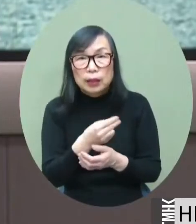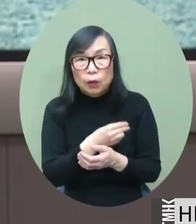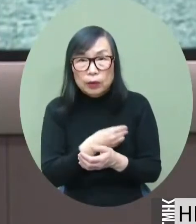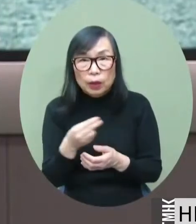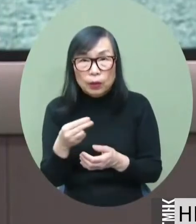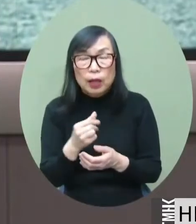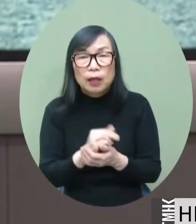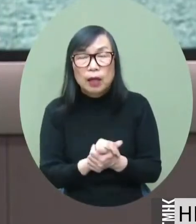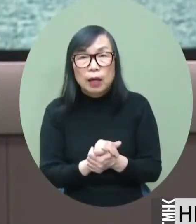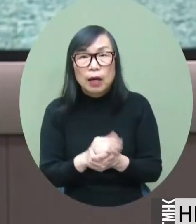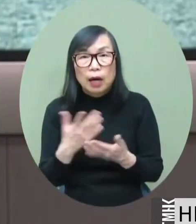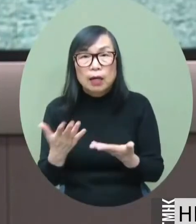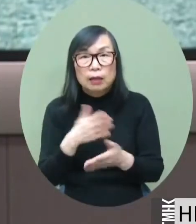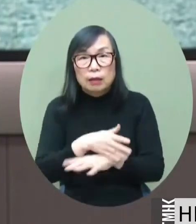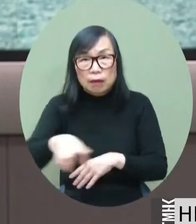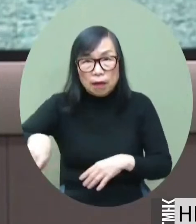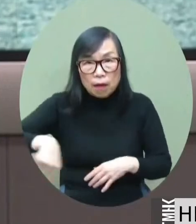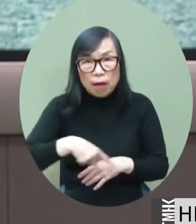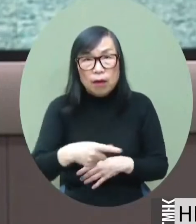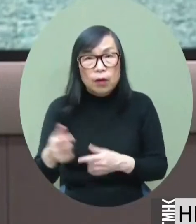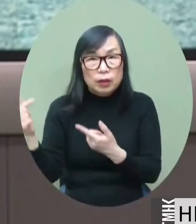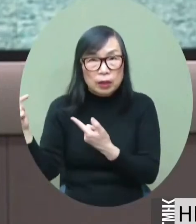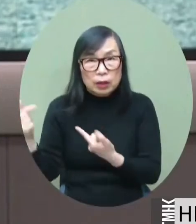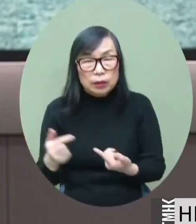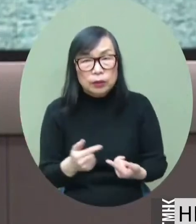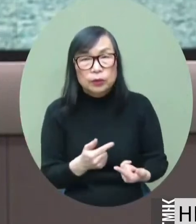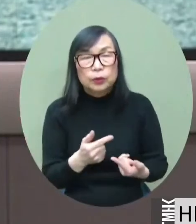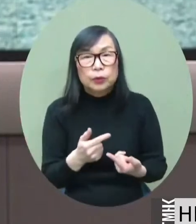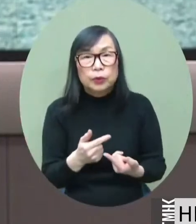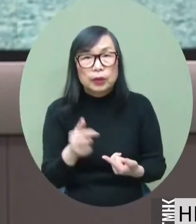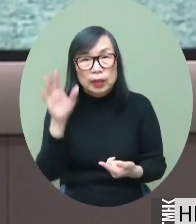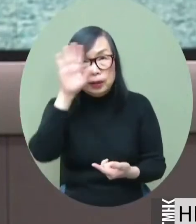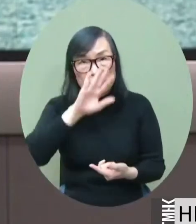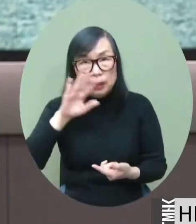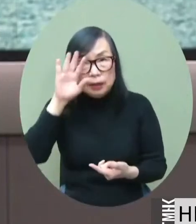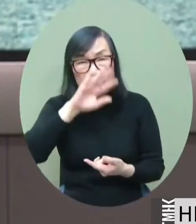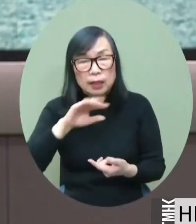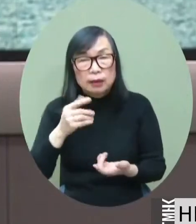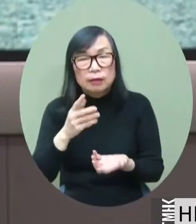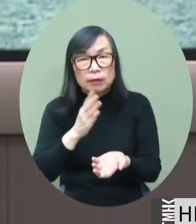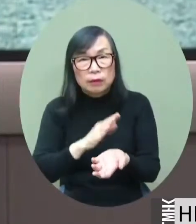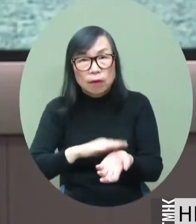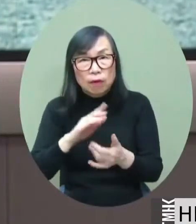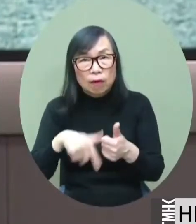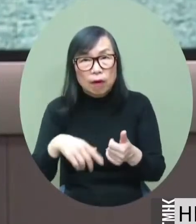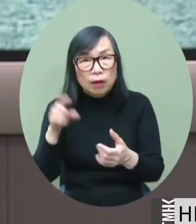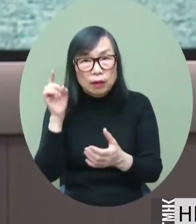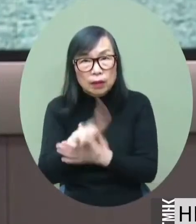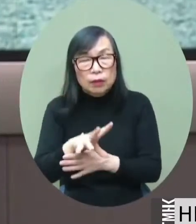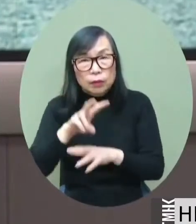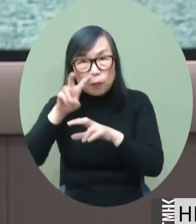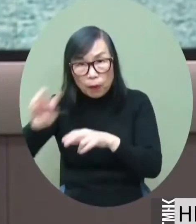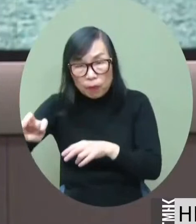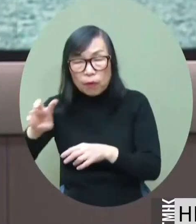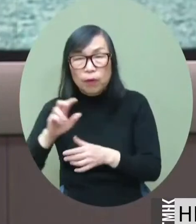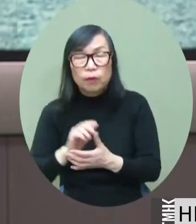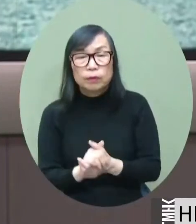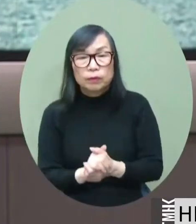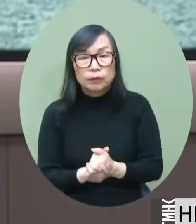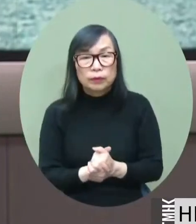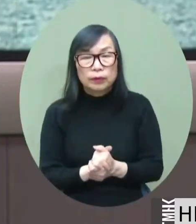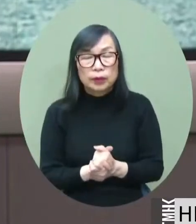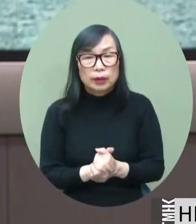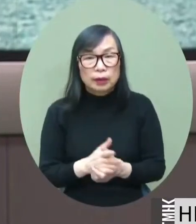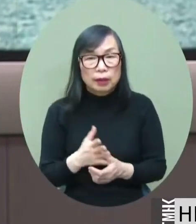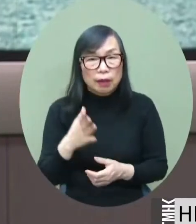weekend, do conduct tests on yourself so that we can identify the silent